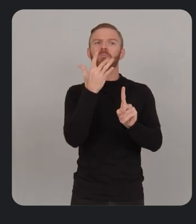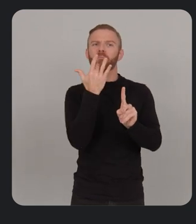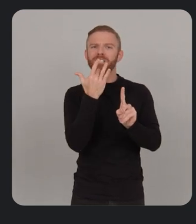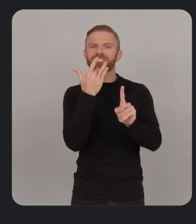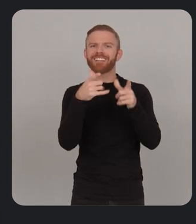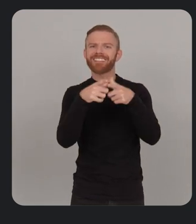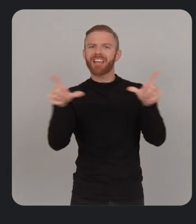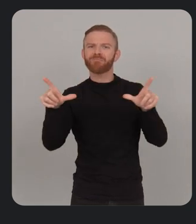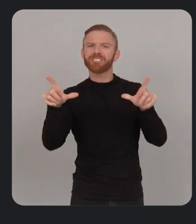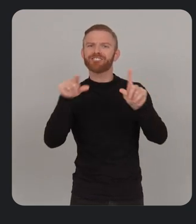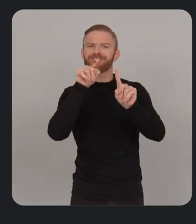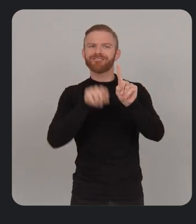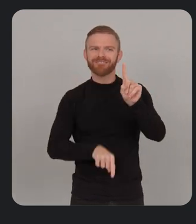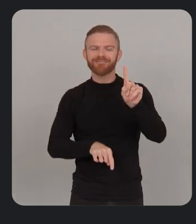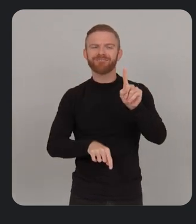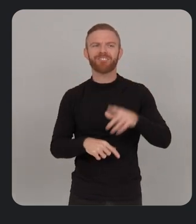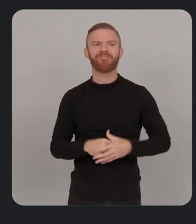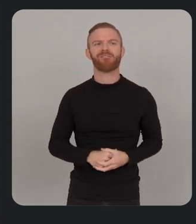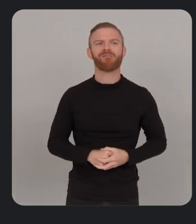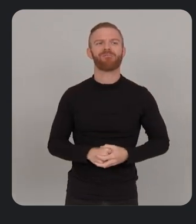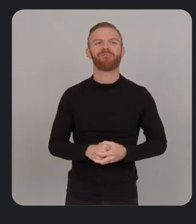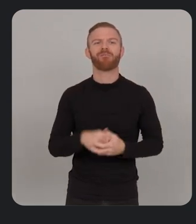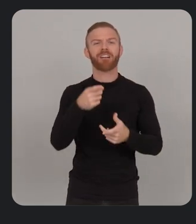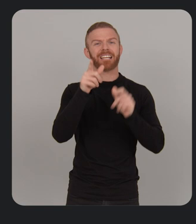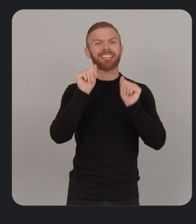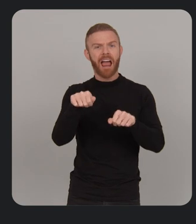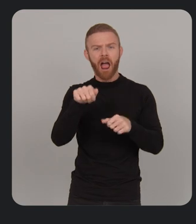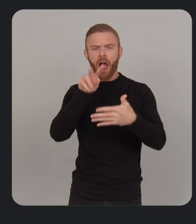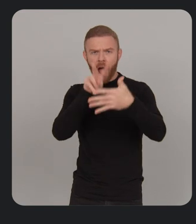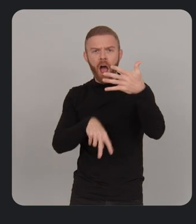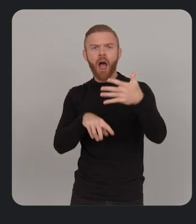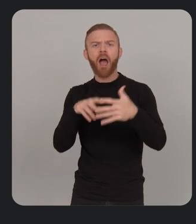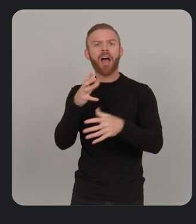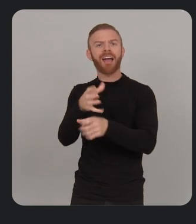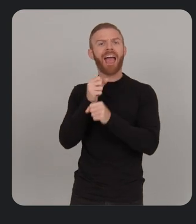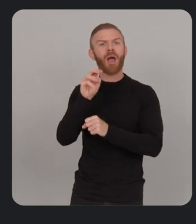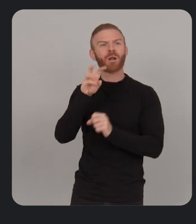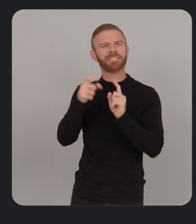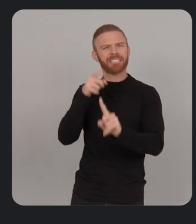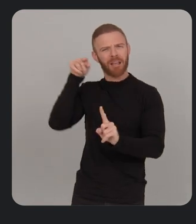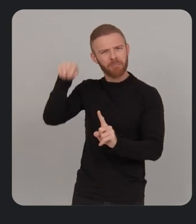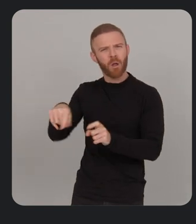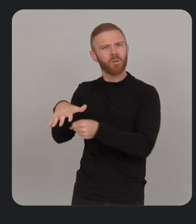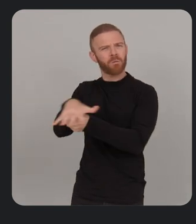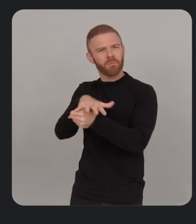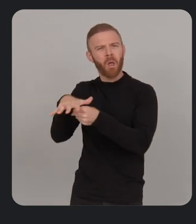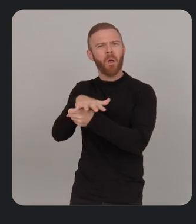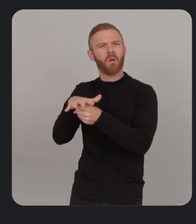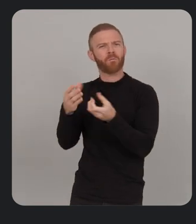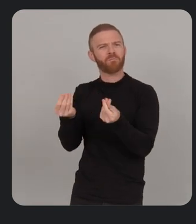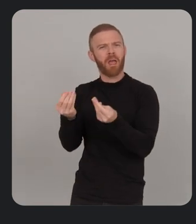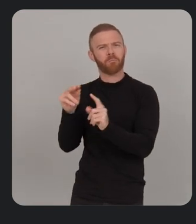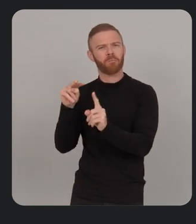with this you get a local on the ground perspective of the earthquake directly from the source